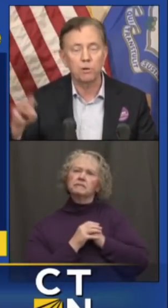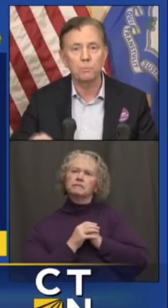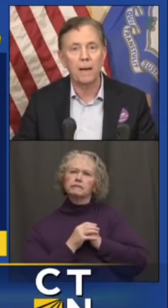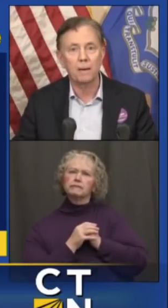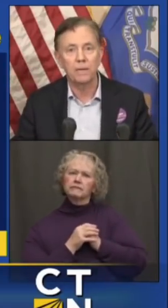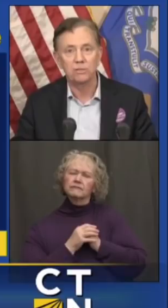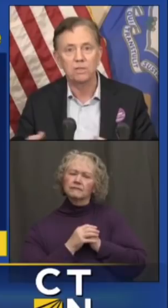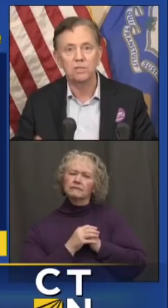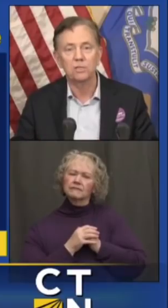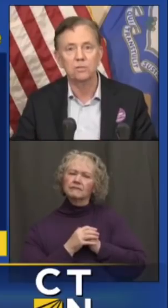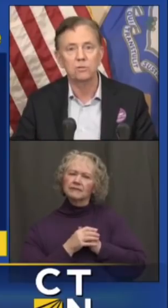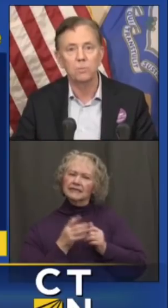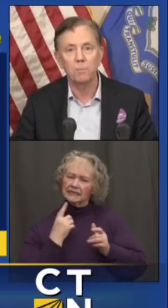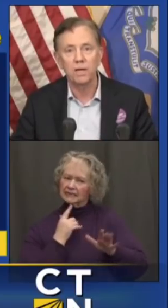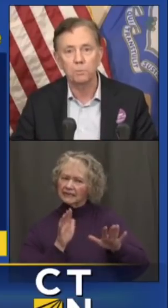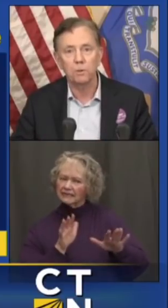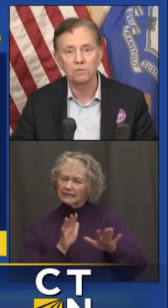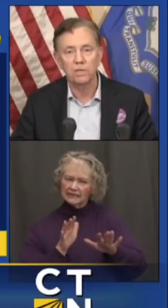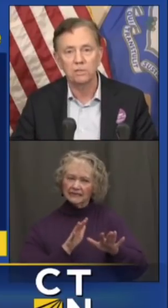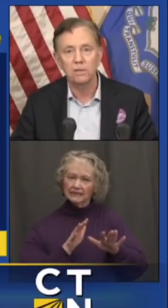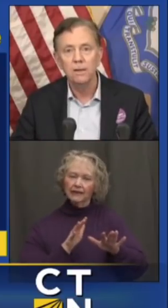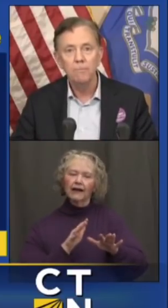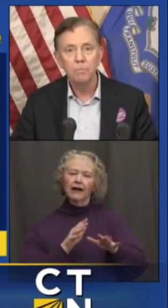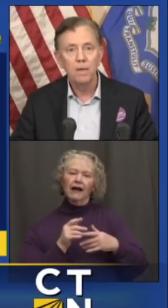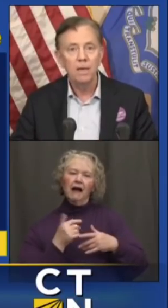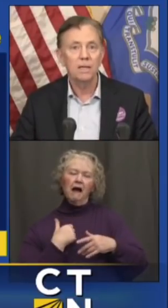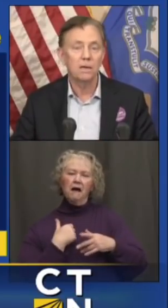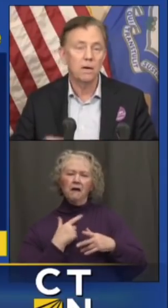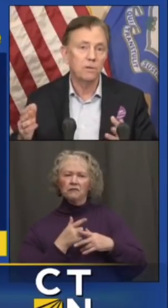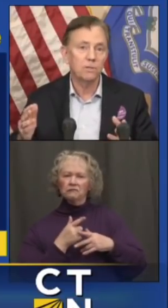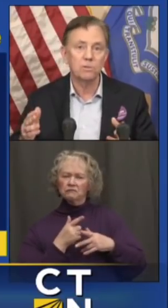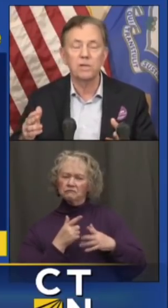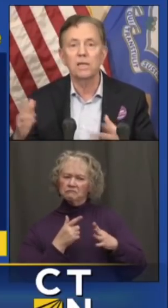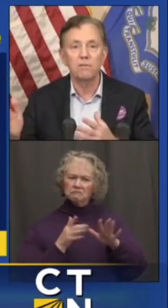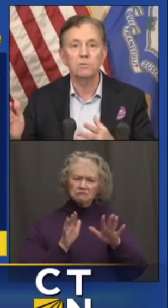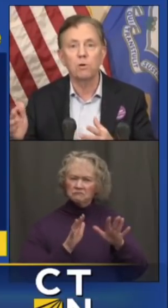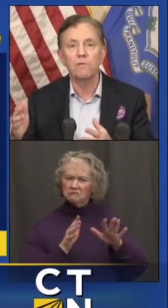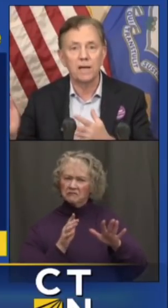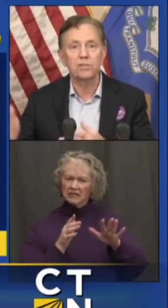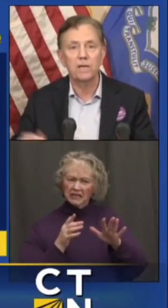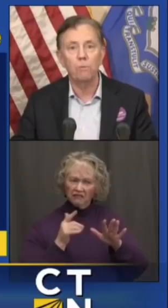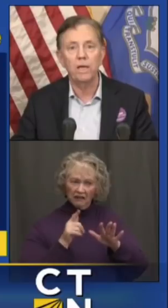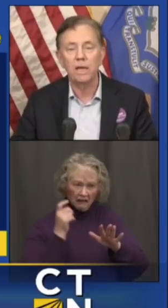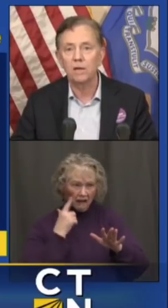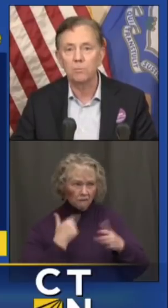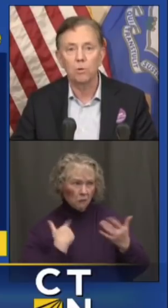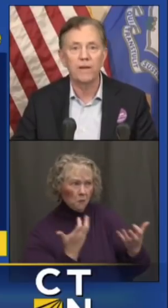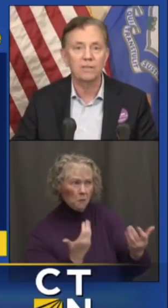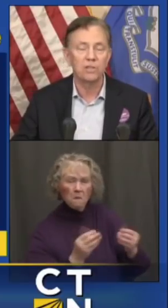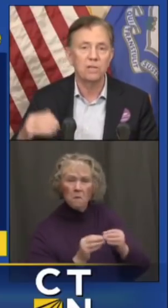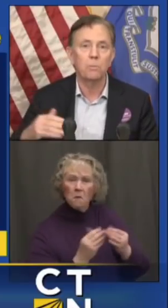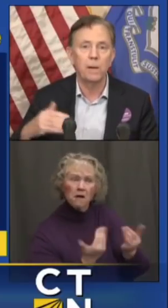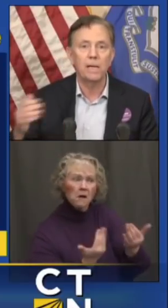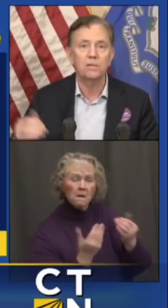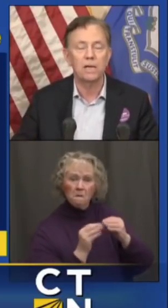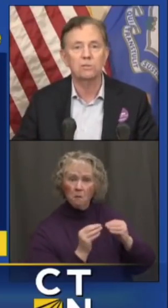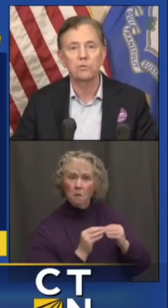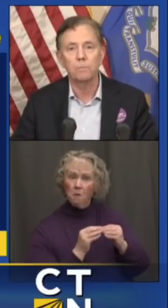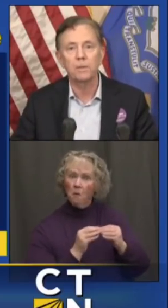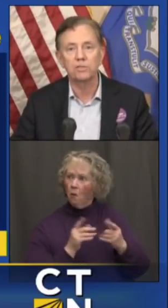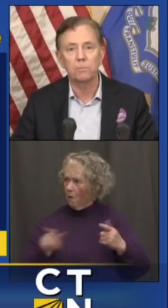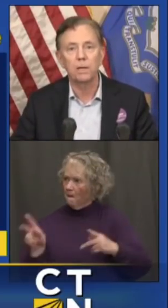a brushback pitch since it's soon to be baseball season. And the governors were saying, give us more vaccine. We can handle more vaccine. Demand